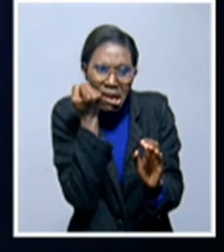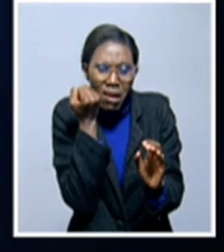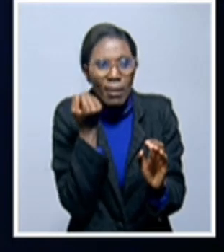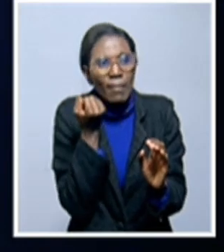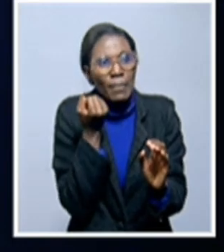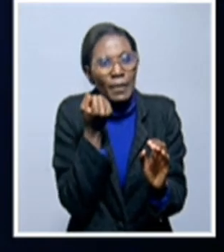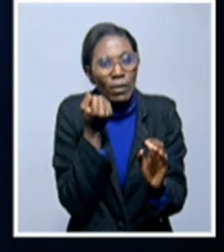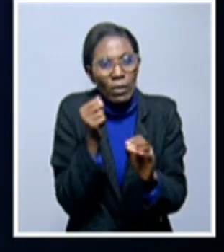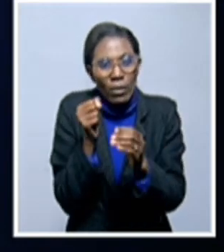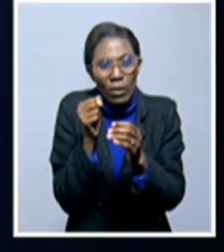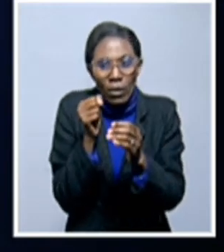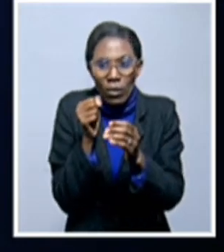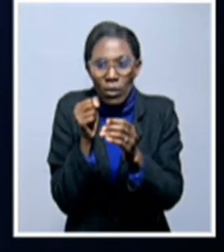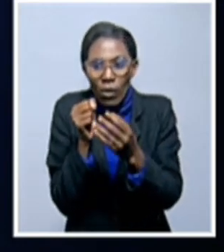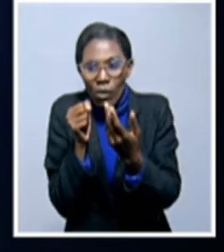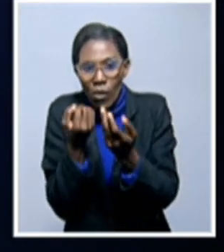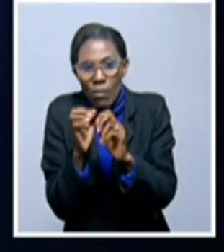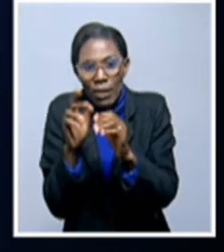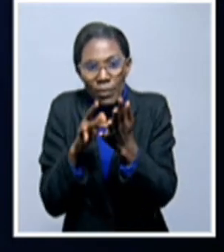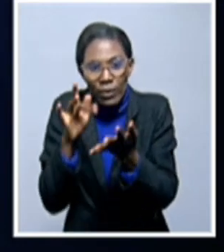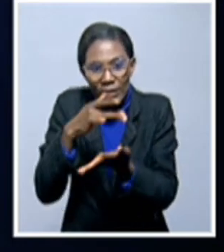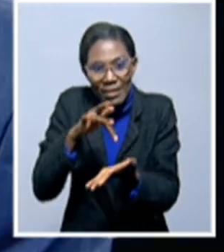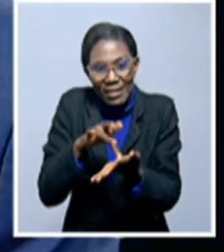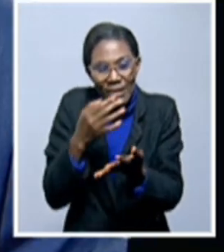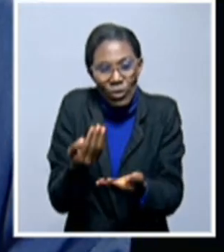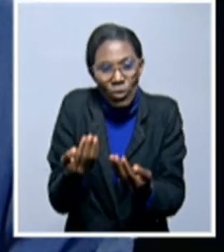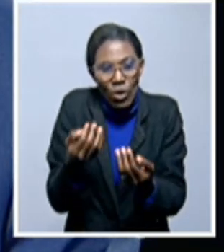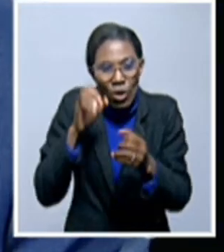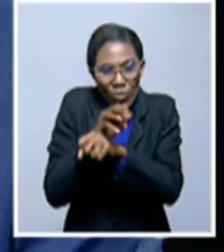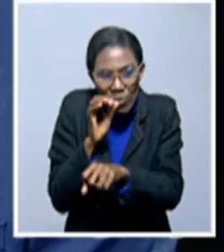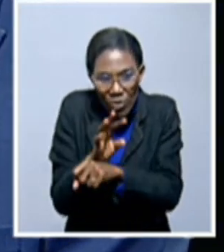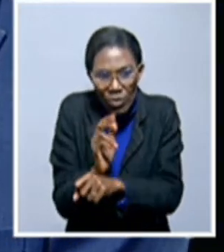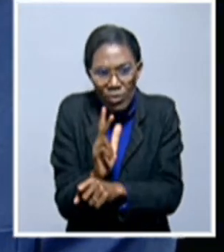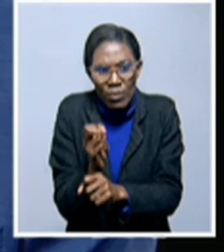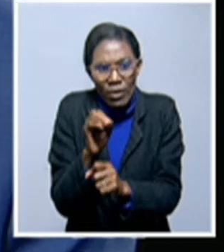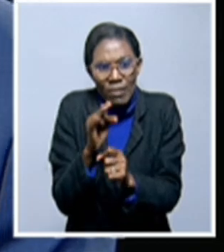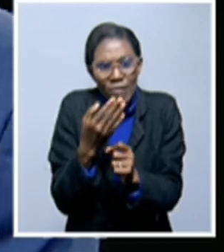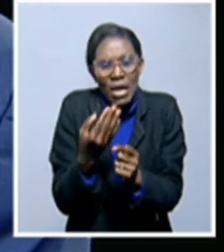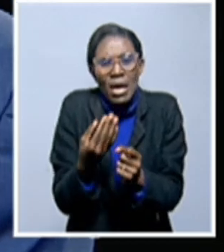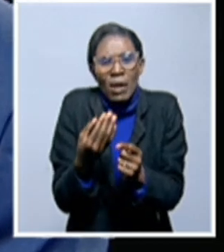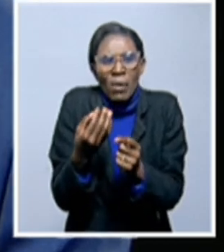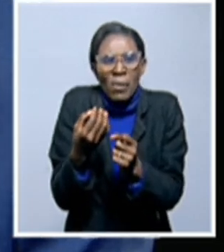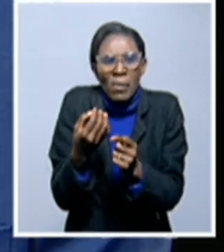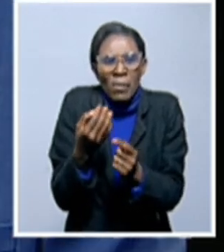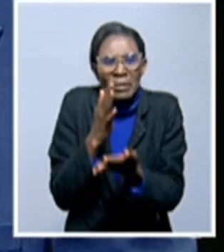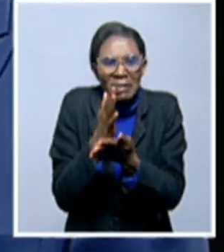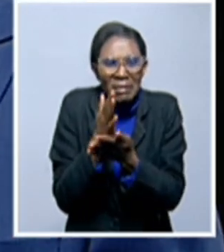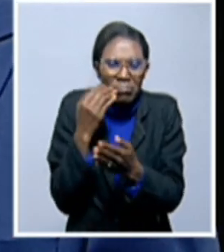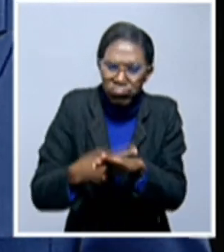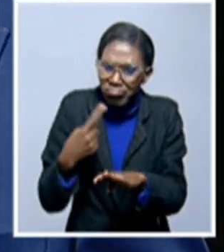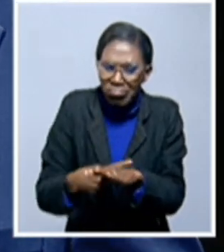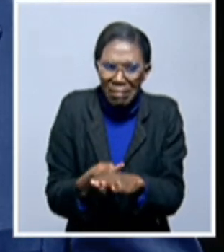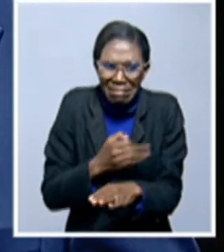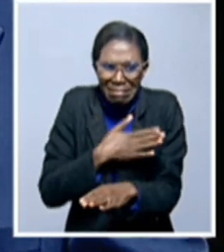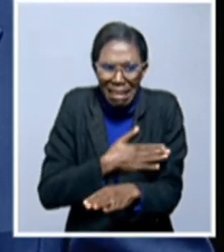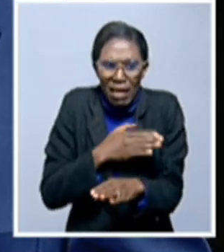And another motion or debate or discussion that will be considered is that of the merging the National Youth Council into the National Youth Services.